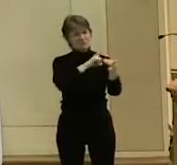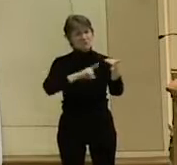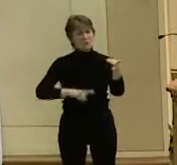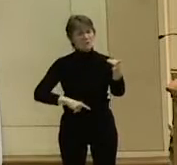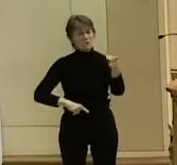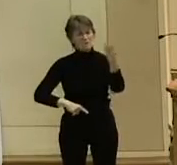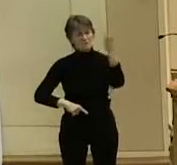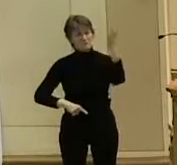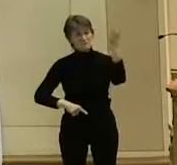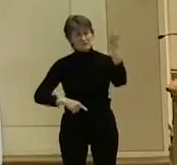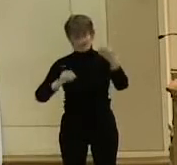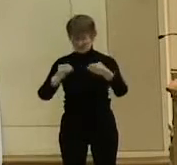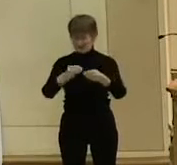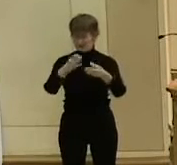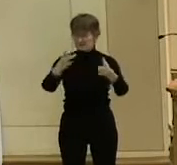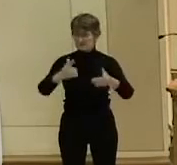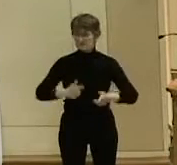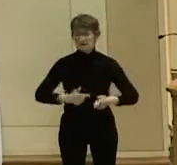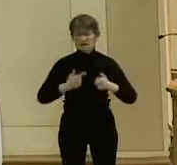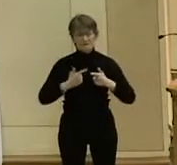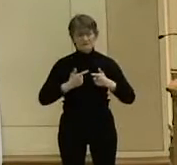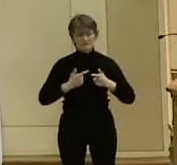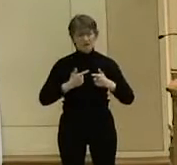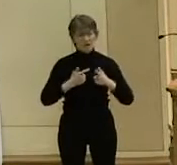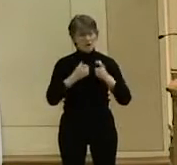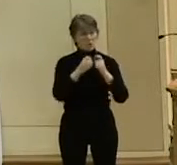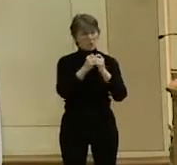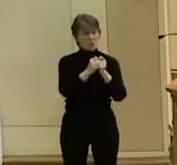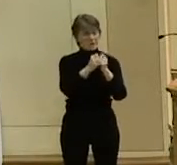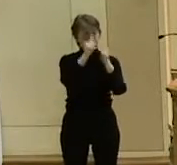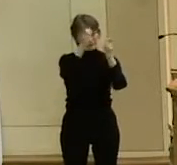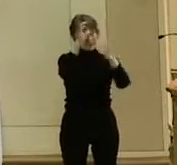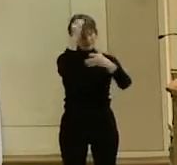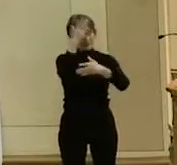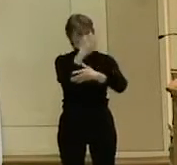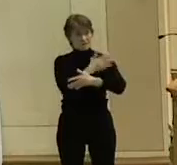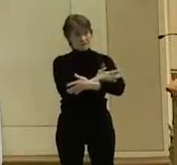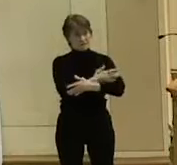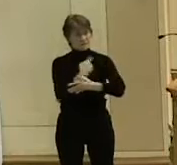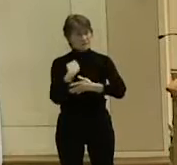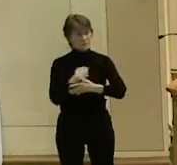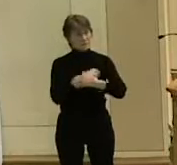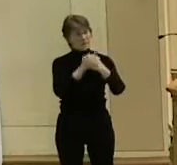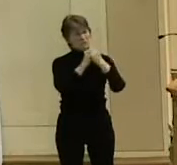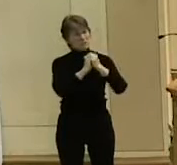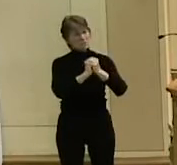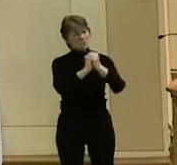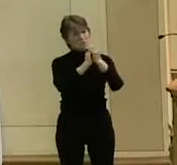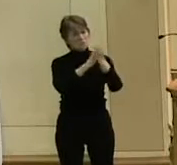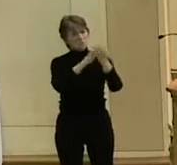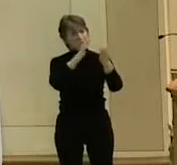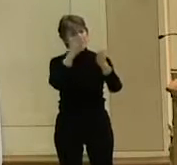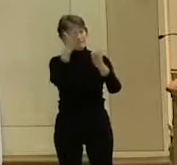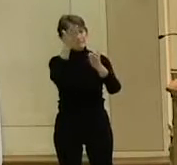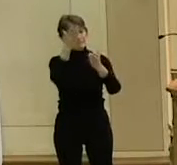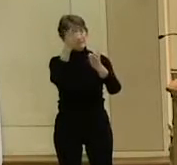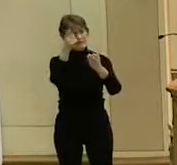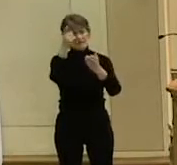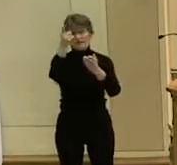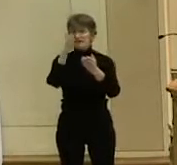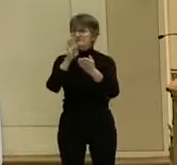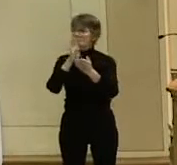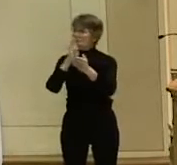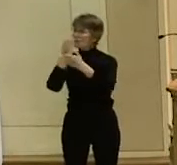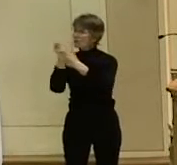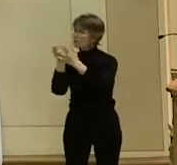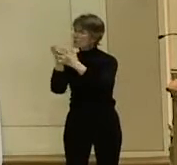giver of life, who proceeds from the Father and the Son, who with the Father and the Son is adored and glorified, who has